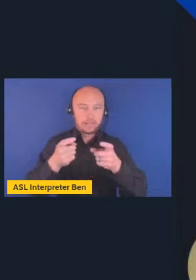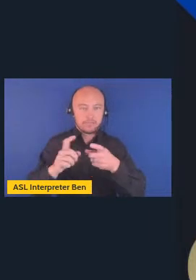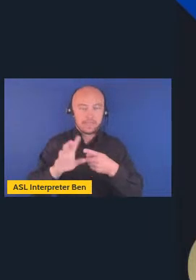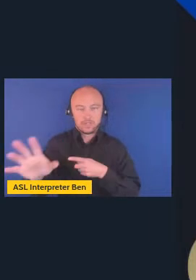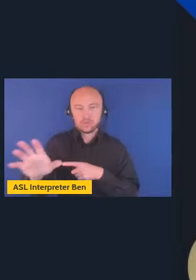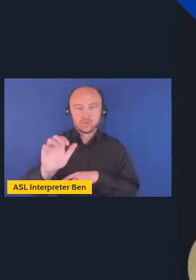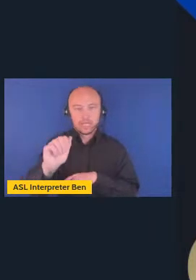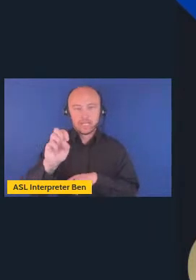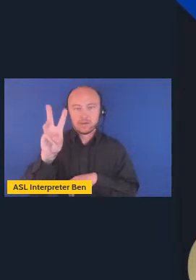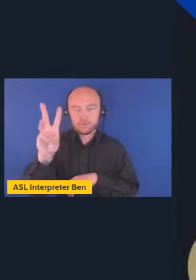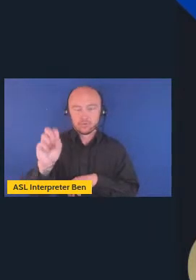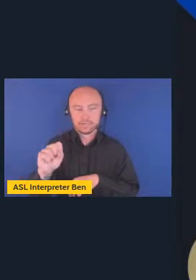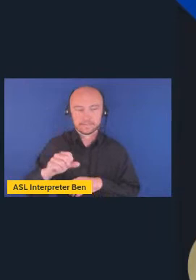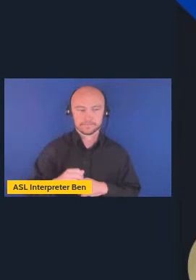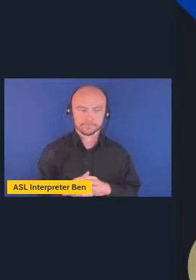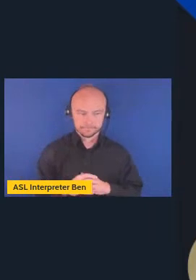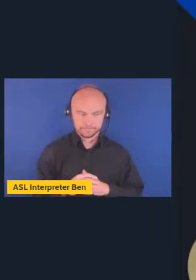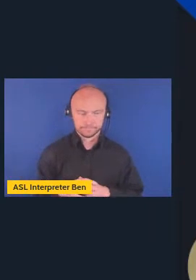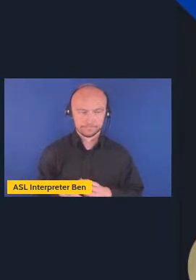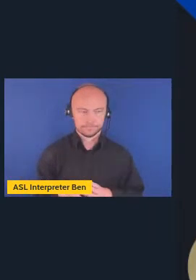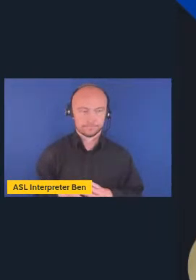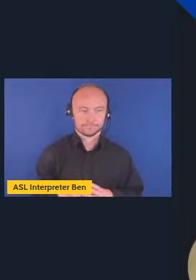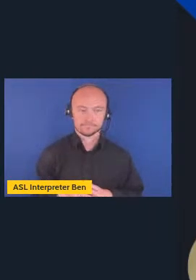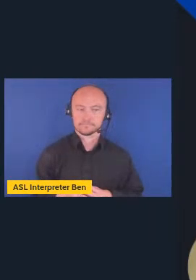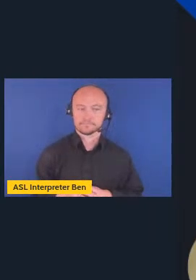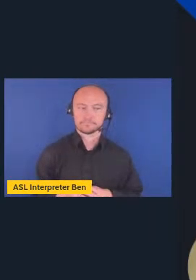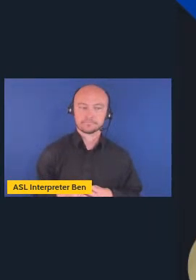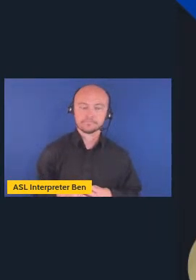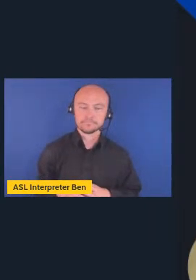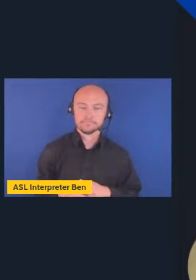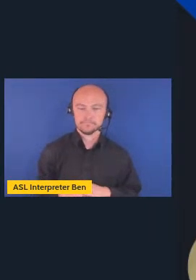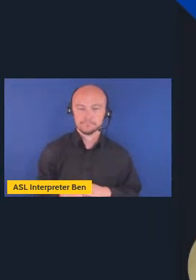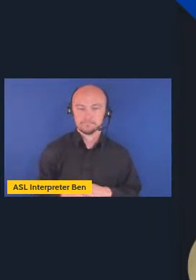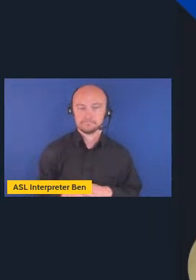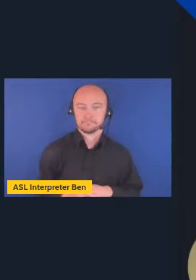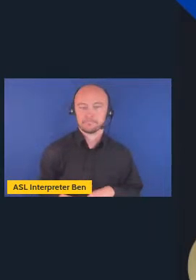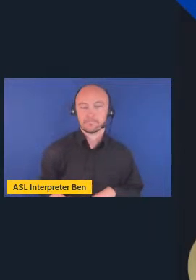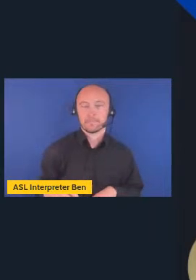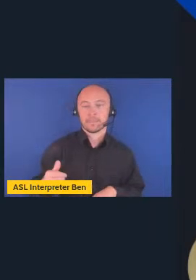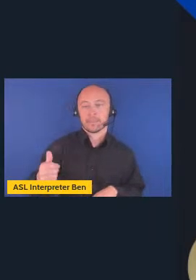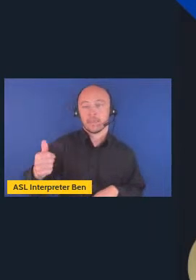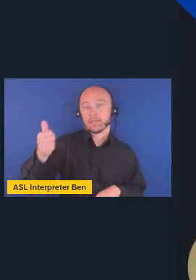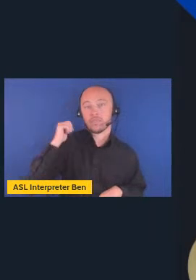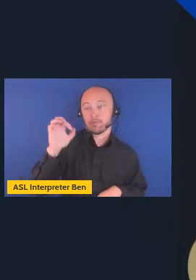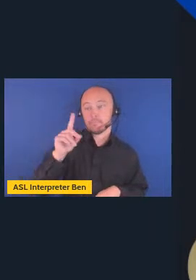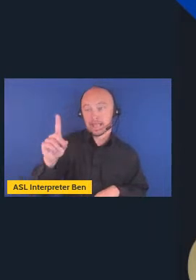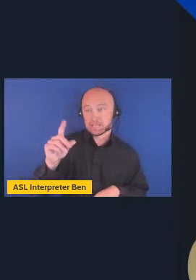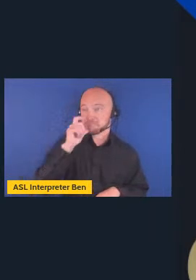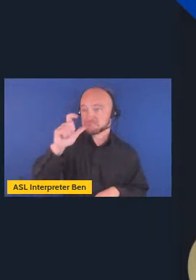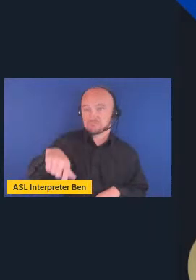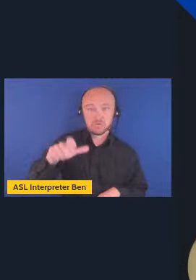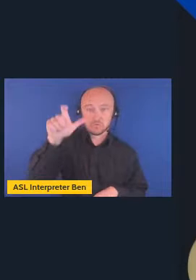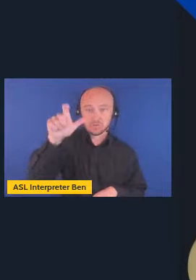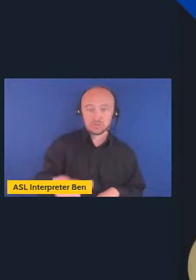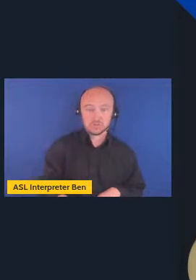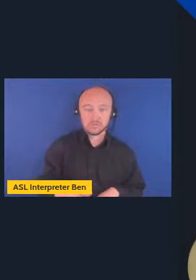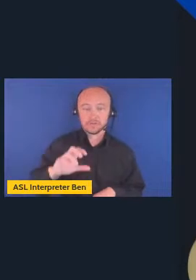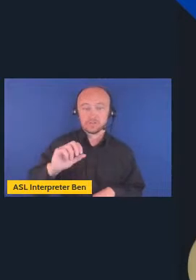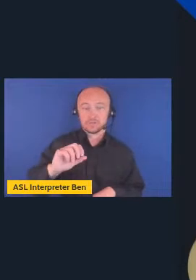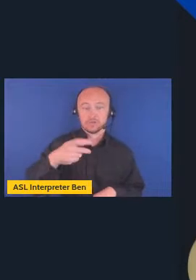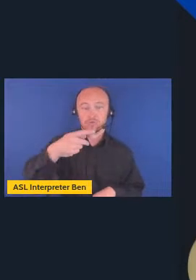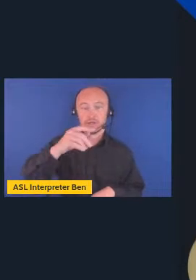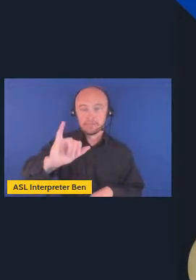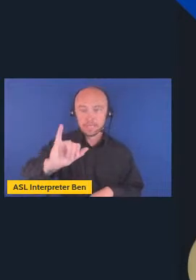AWS processes. The backend can also be serverless. What you can do is use the API gateway